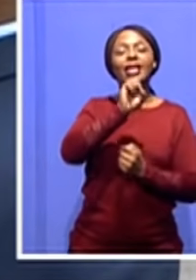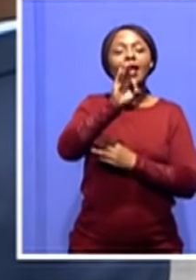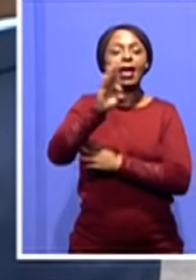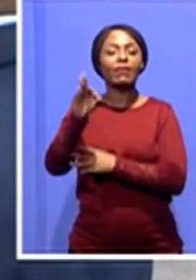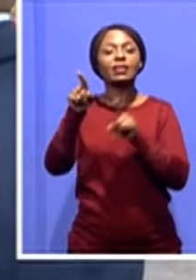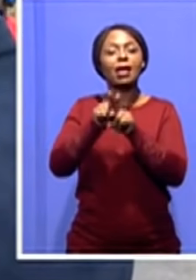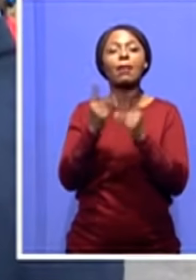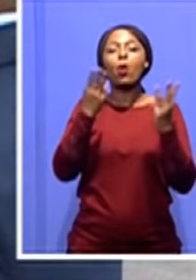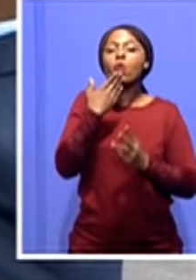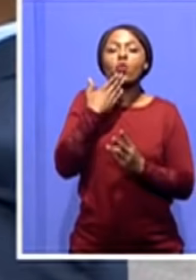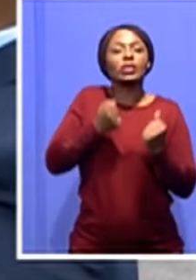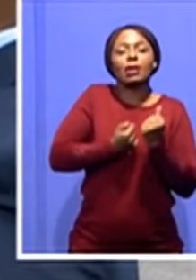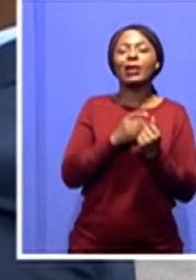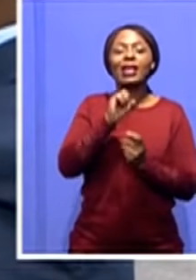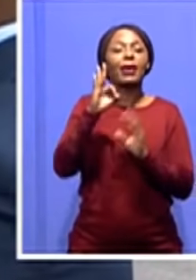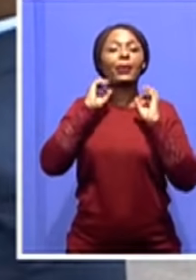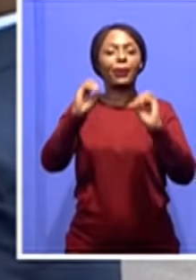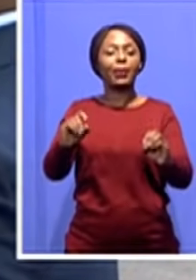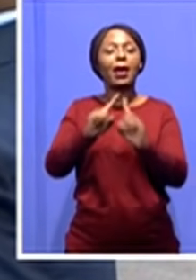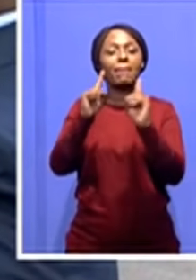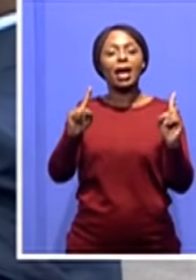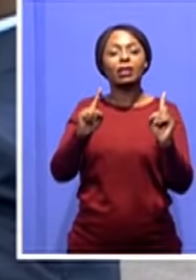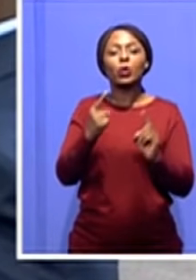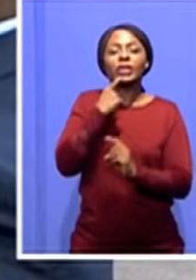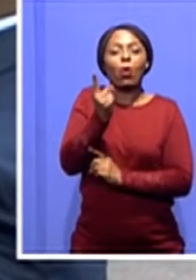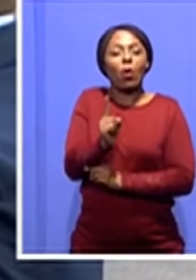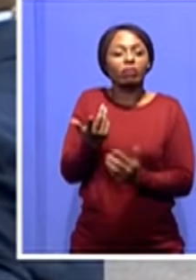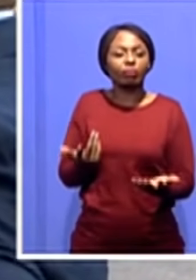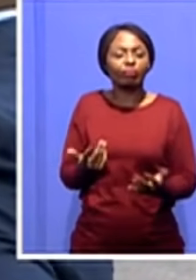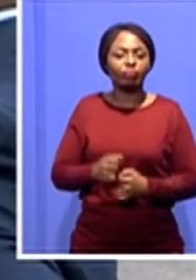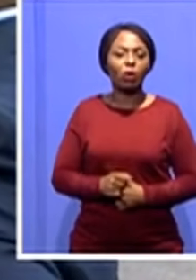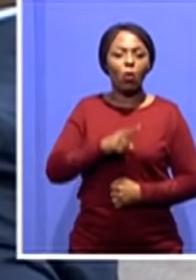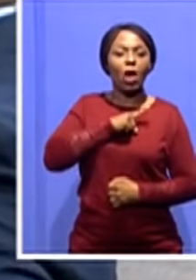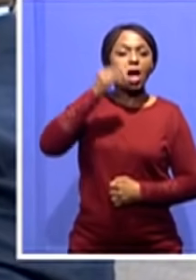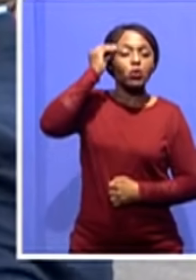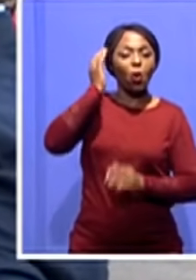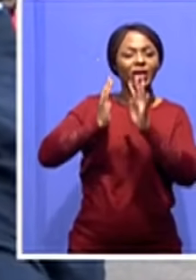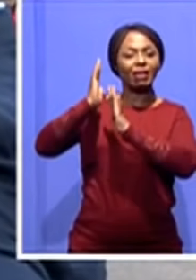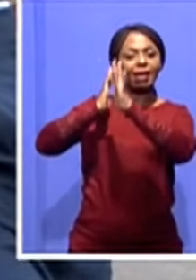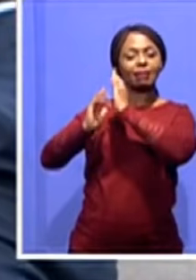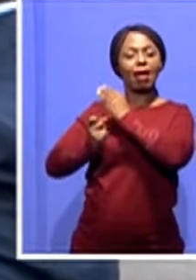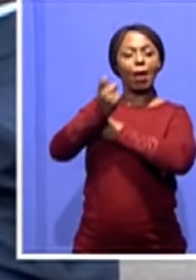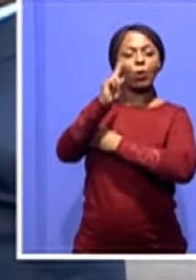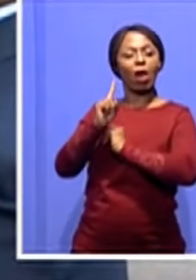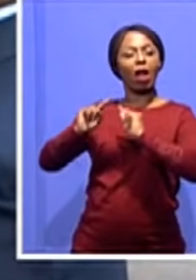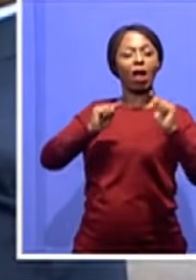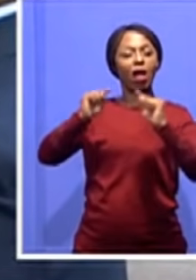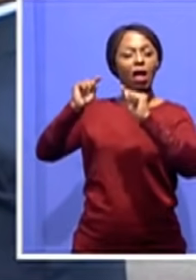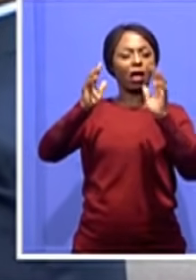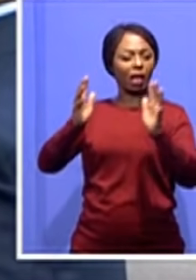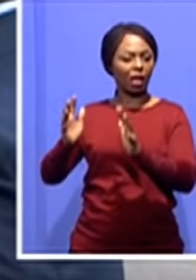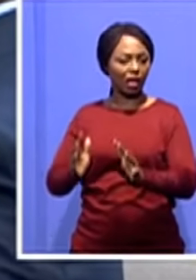know the history of this community. Well, our call is that if we are really serious about, and which we find that a lot